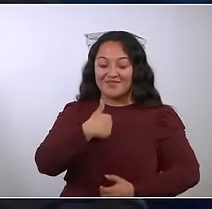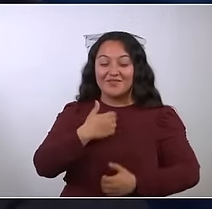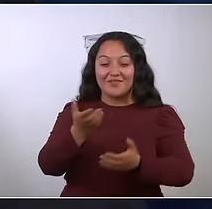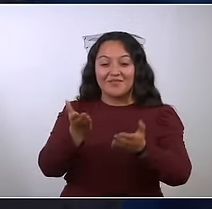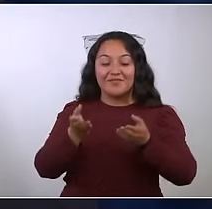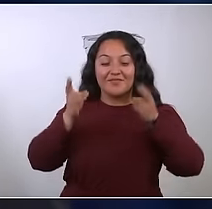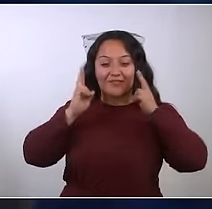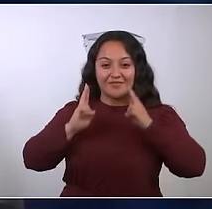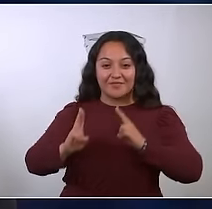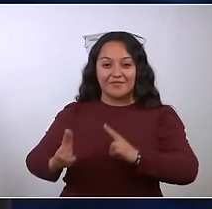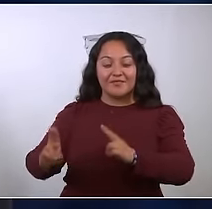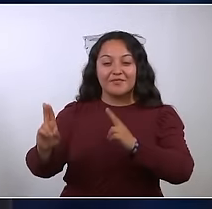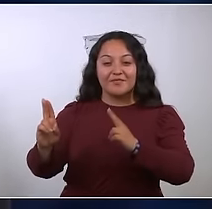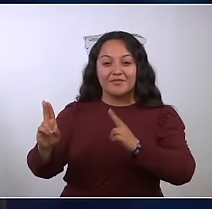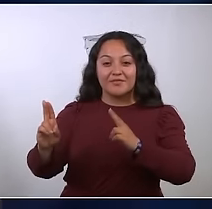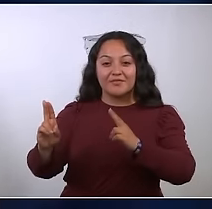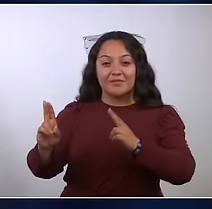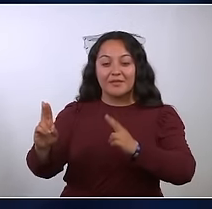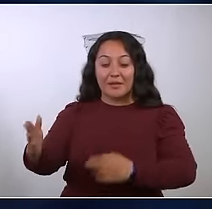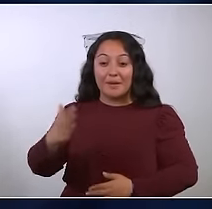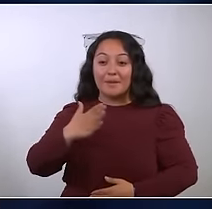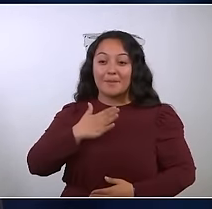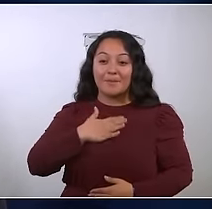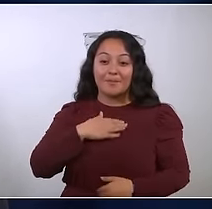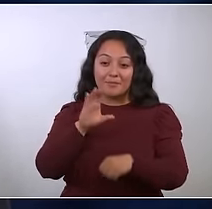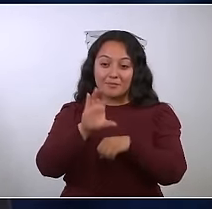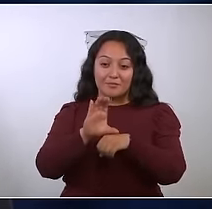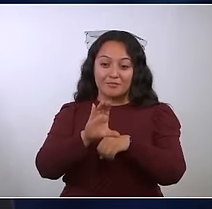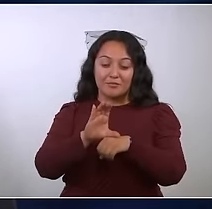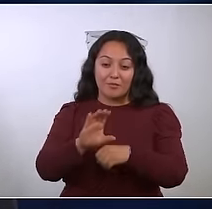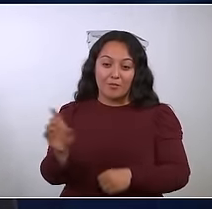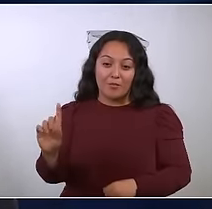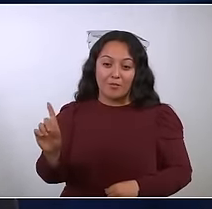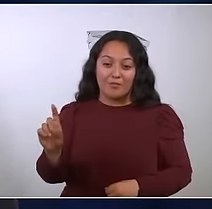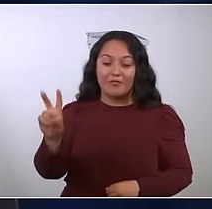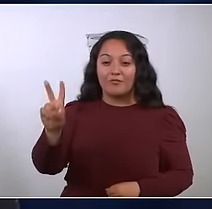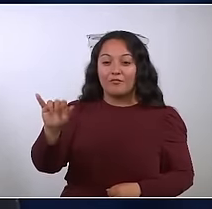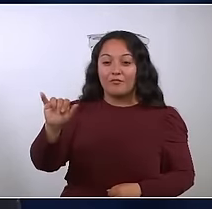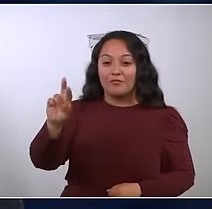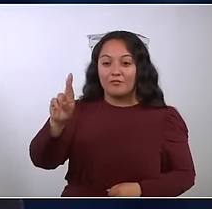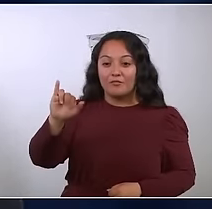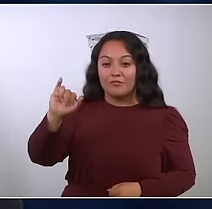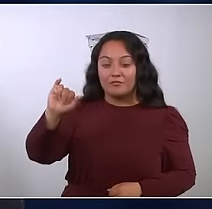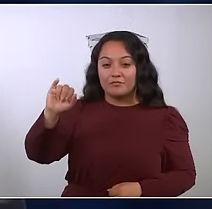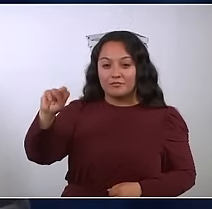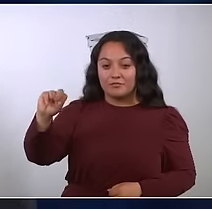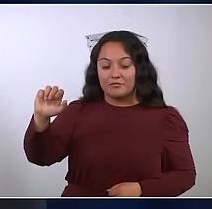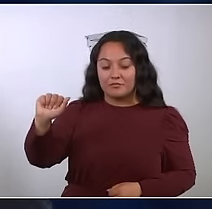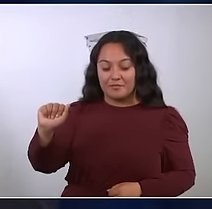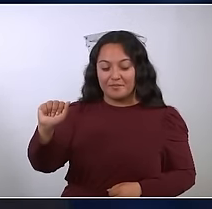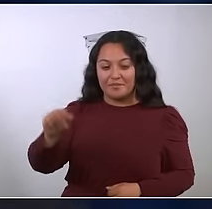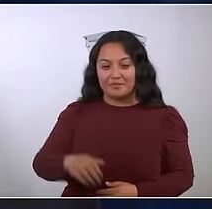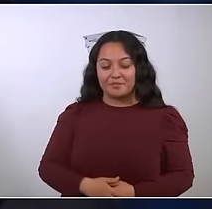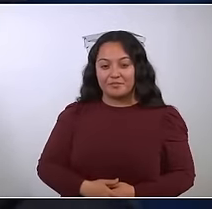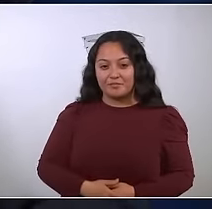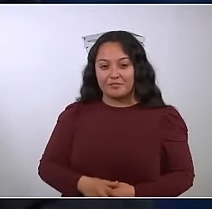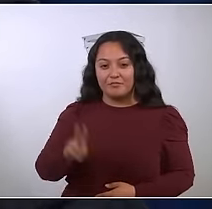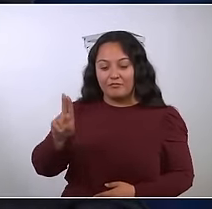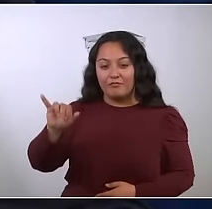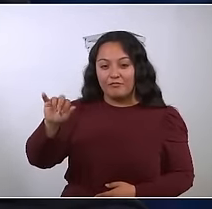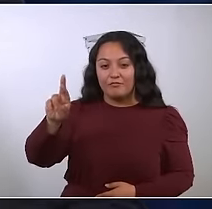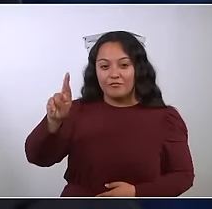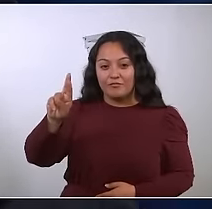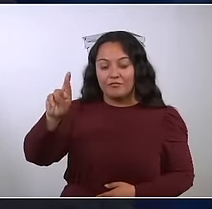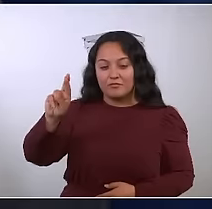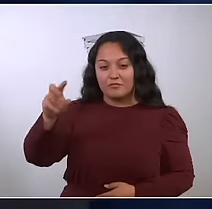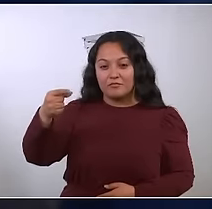I also honor a mi iglesia local en Virginia. My local church in Virginia. Hace cuatro años Dios nos ayudó a plantar